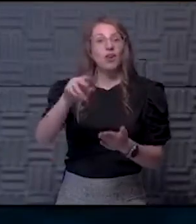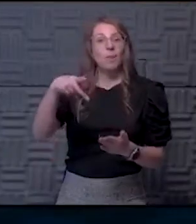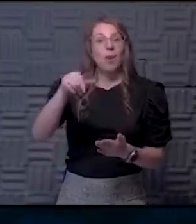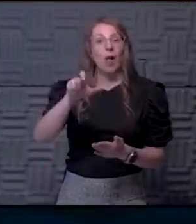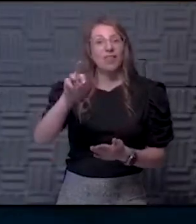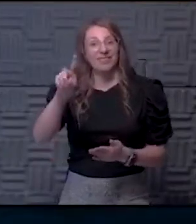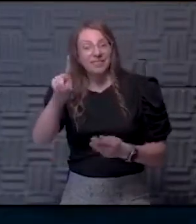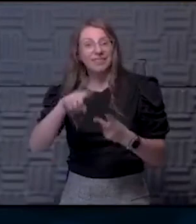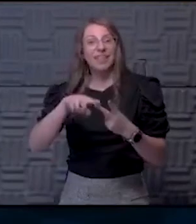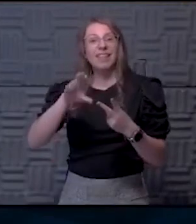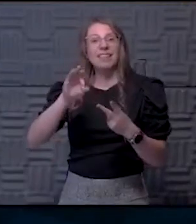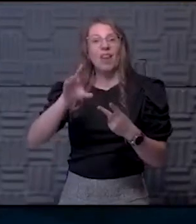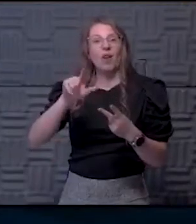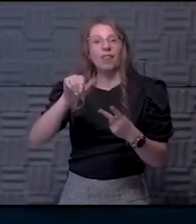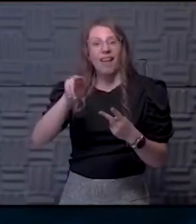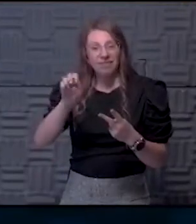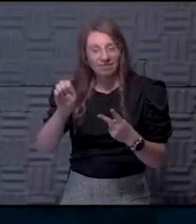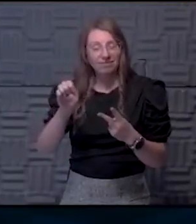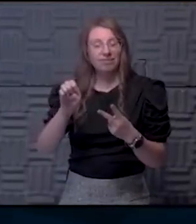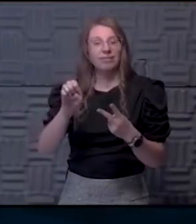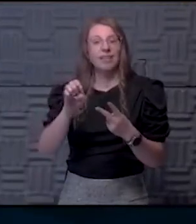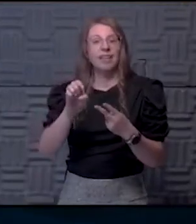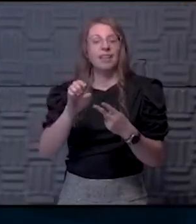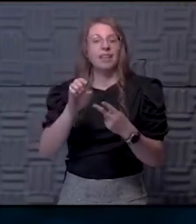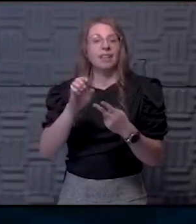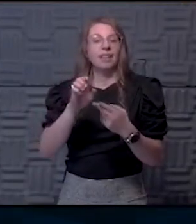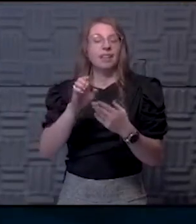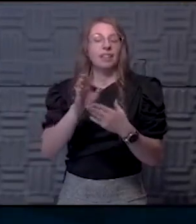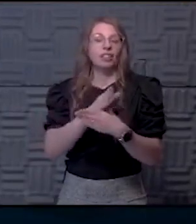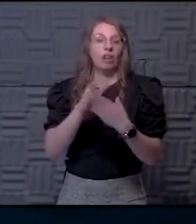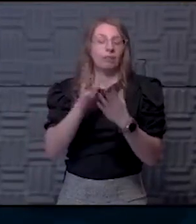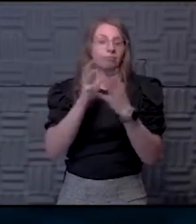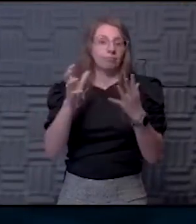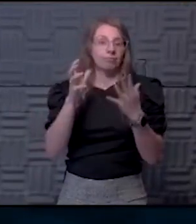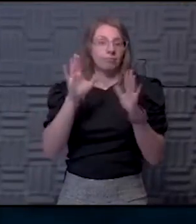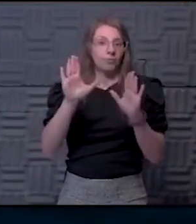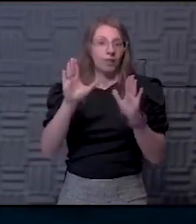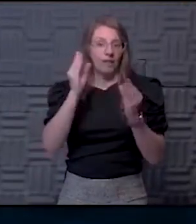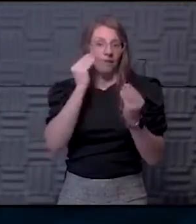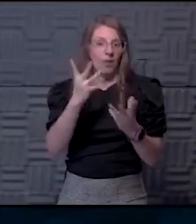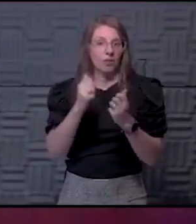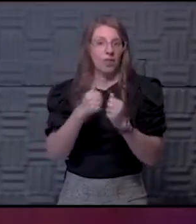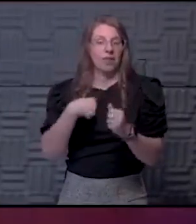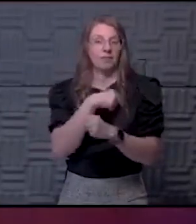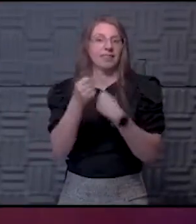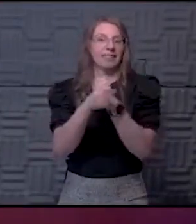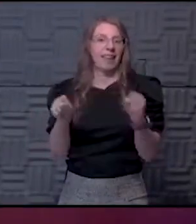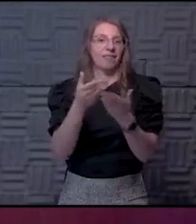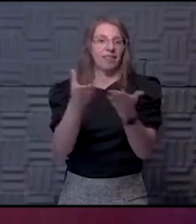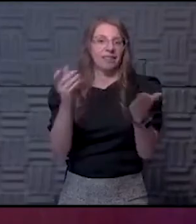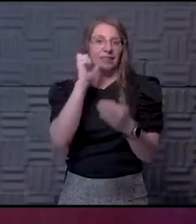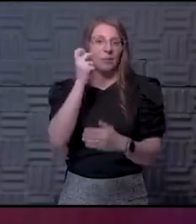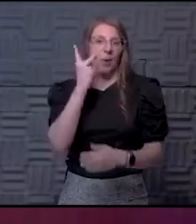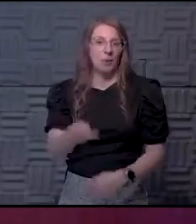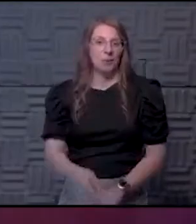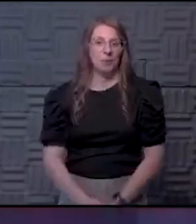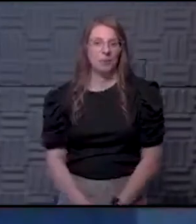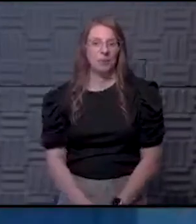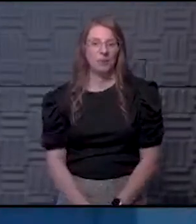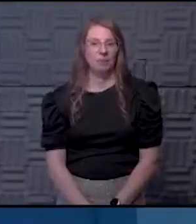and to Caroline for joining us and sharing so much great information with us. Yeah. Be safe out there, everyone. We'll see you tomorrow.